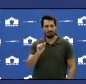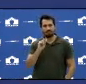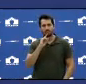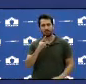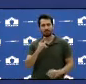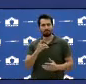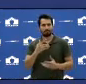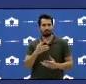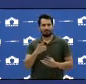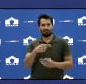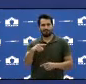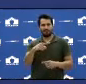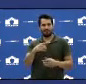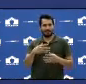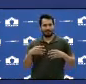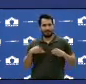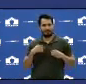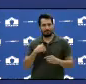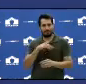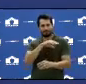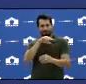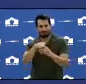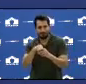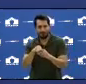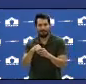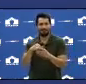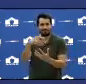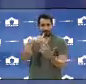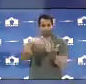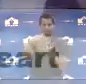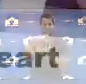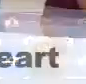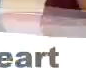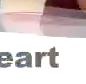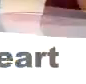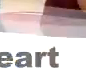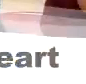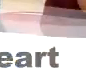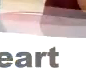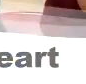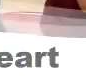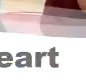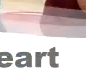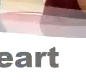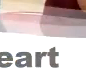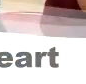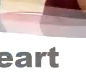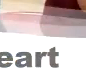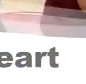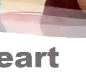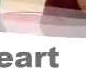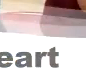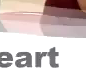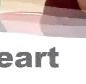and making me another member of the great SAISD family or familia. As